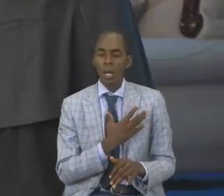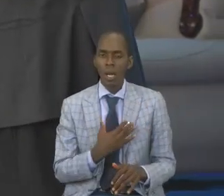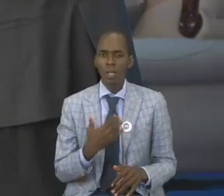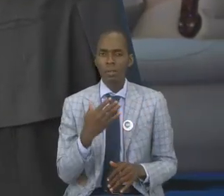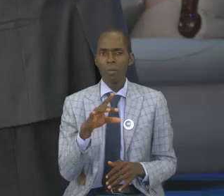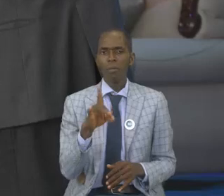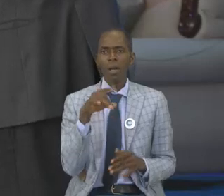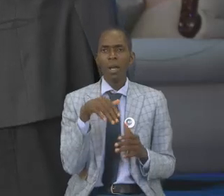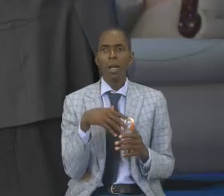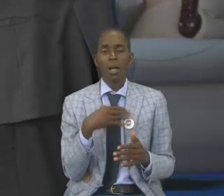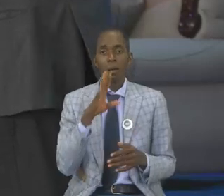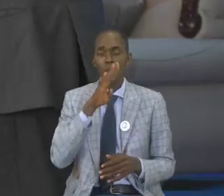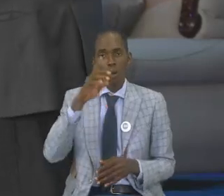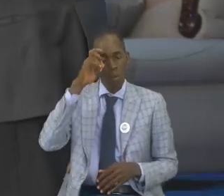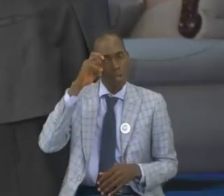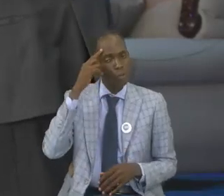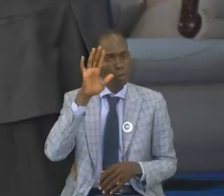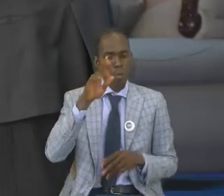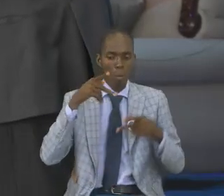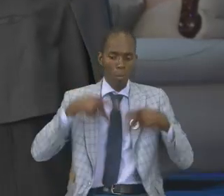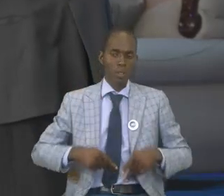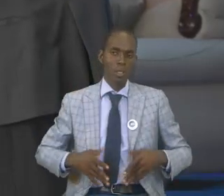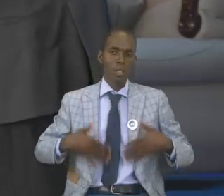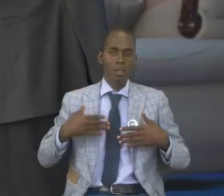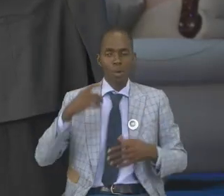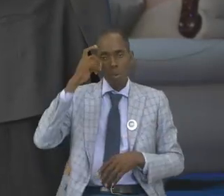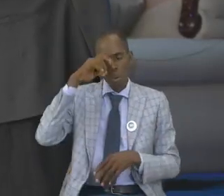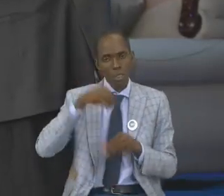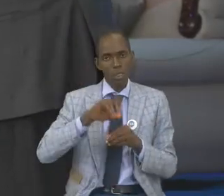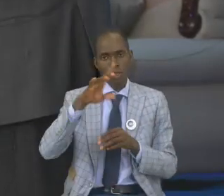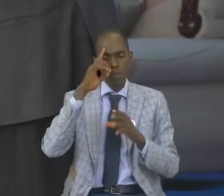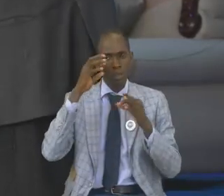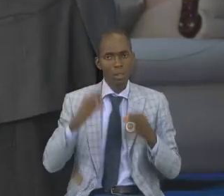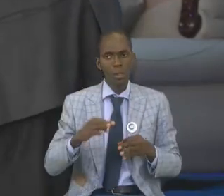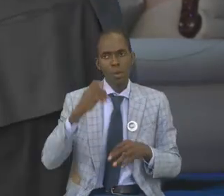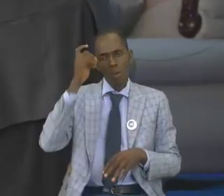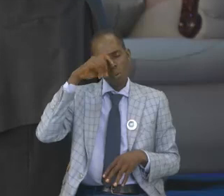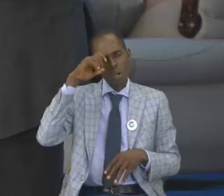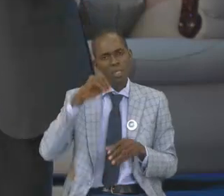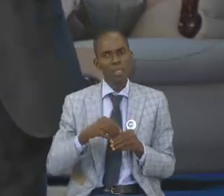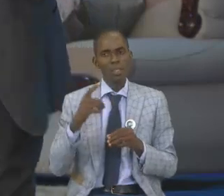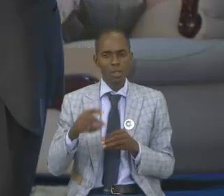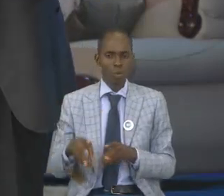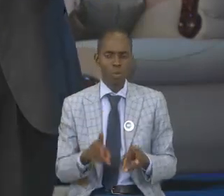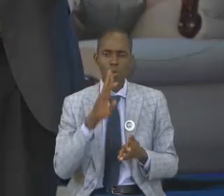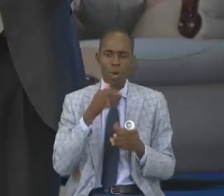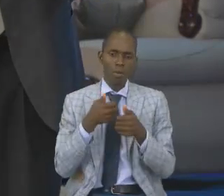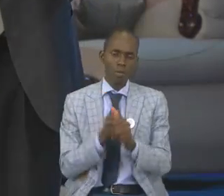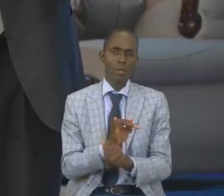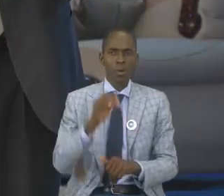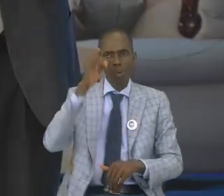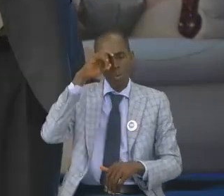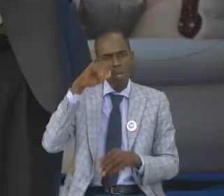wise for your personal life, wise in your decisions, and wise in the direction you are following, and wise